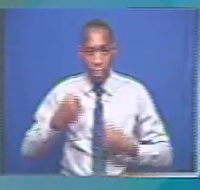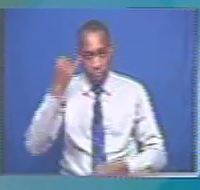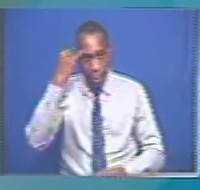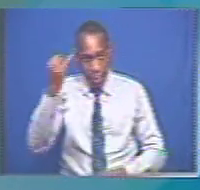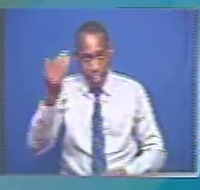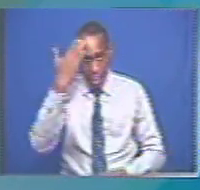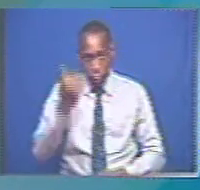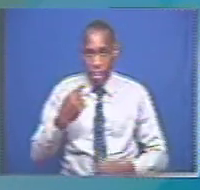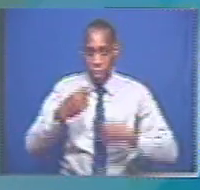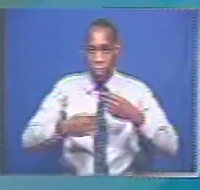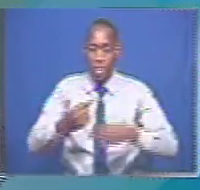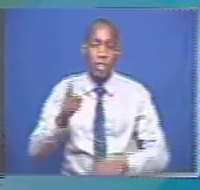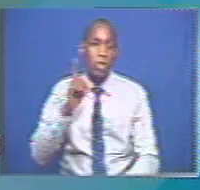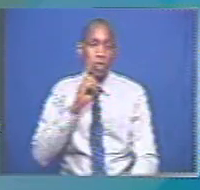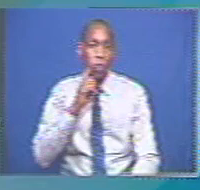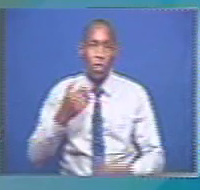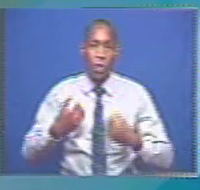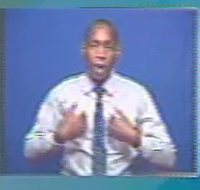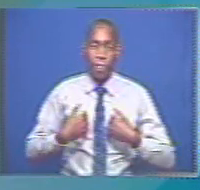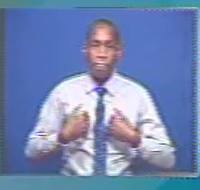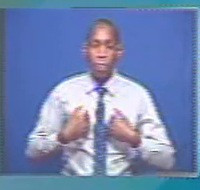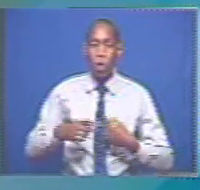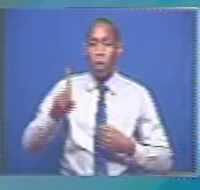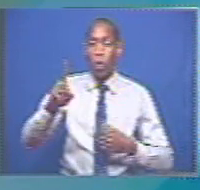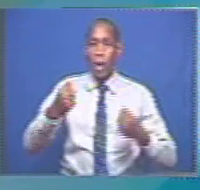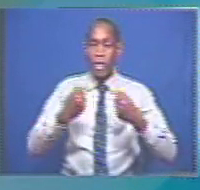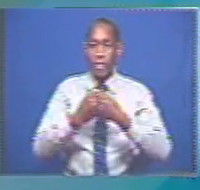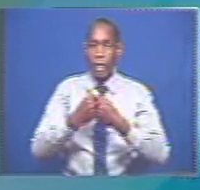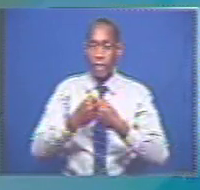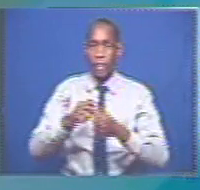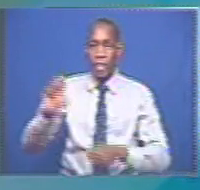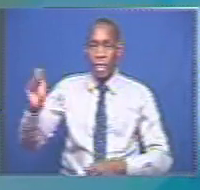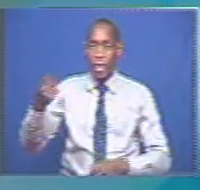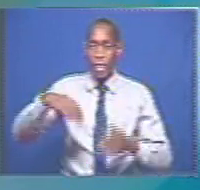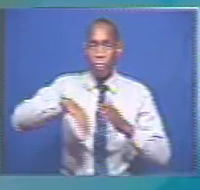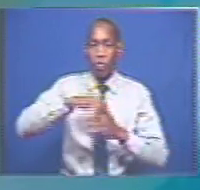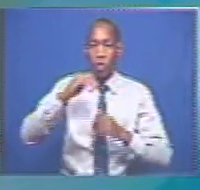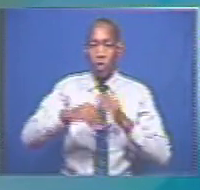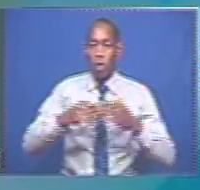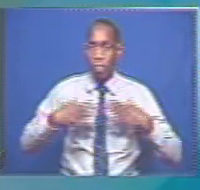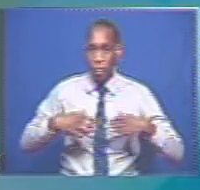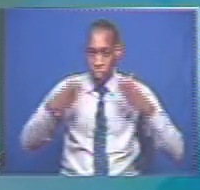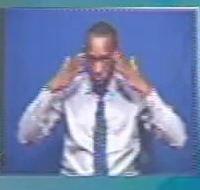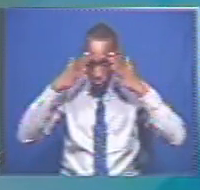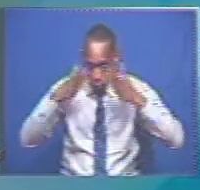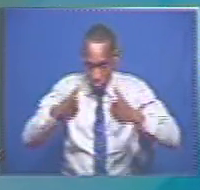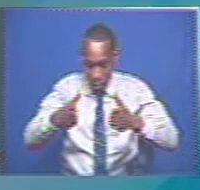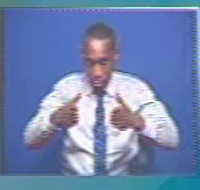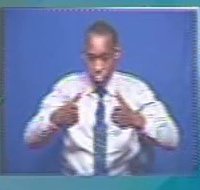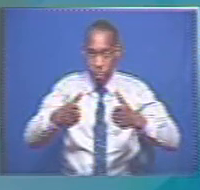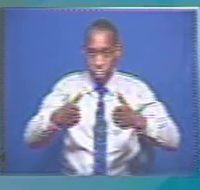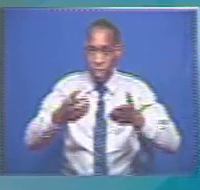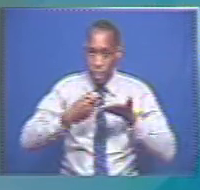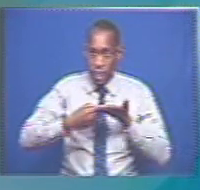is going on. It's tomorrow. We've got the one match in Kenyan football that brings everybody together, and it's brought a lot of